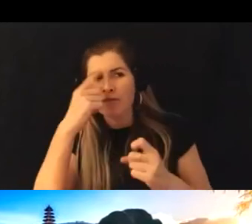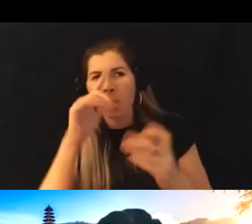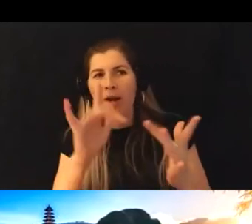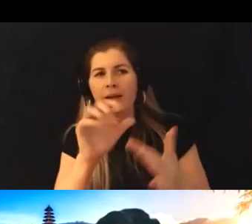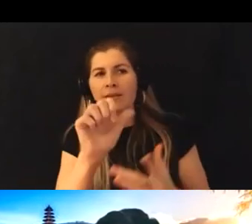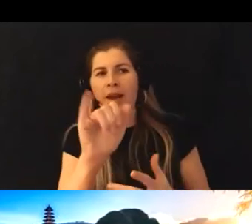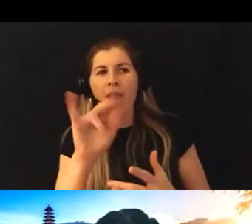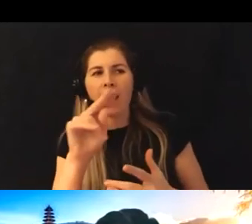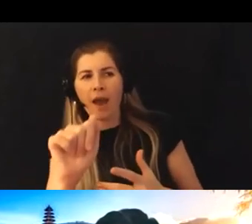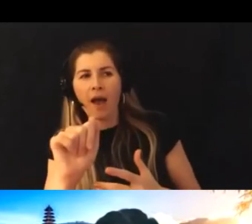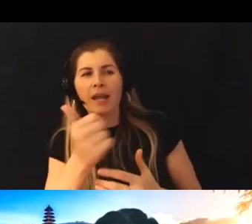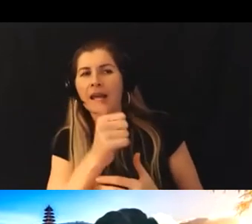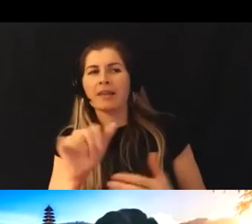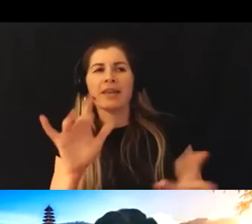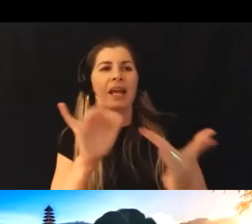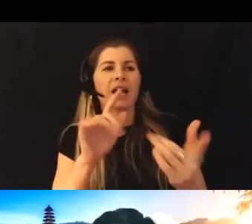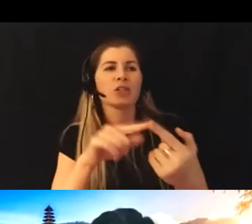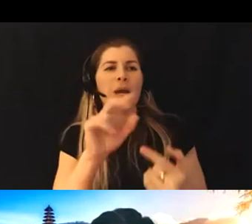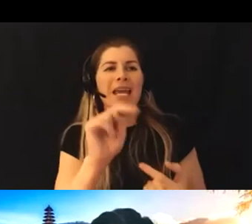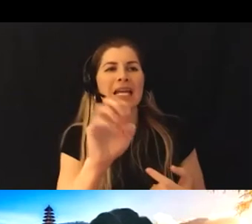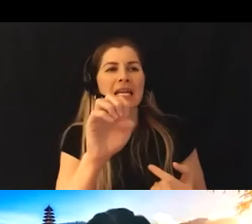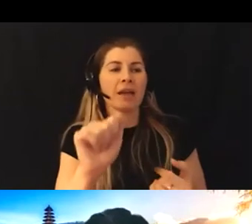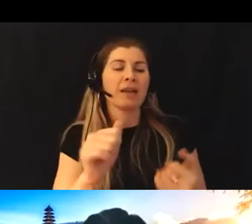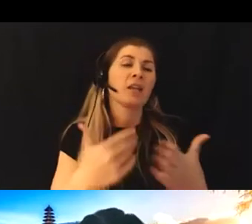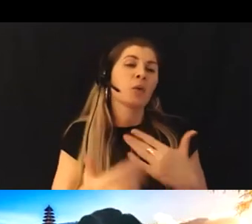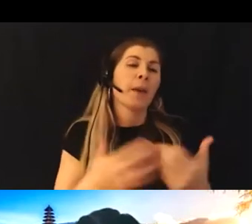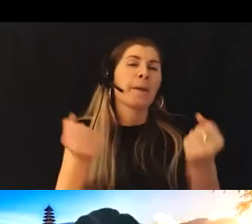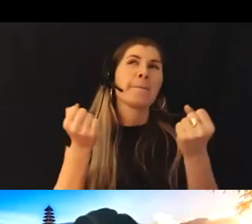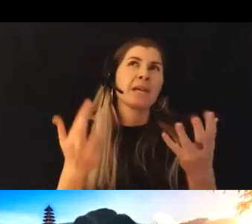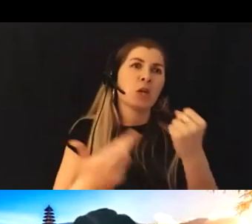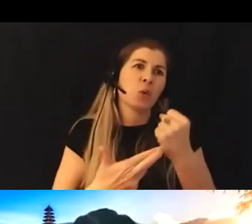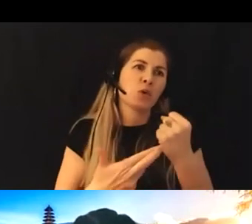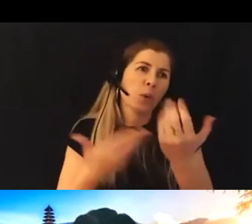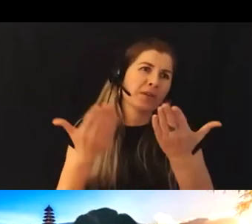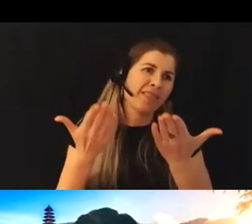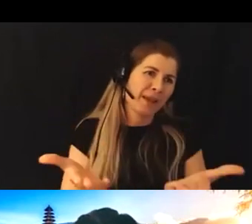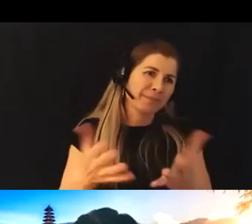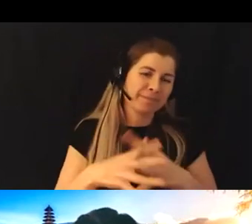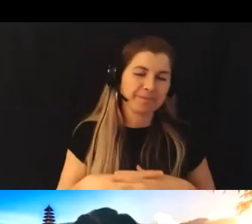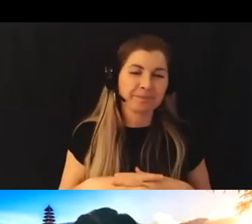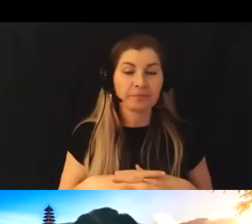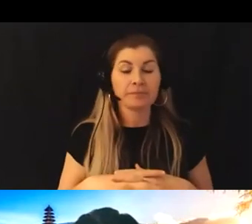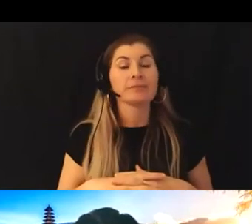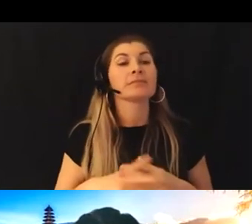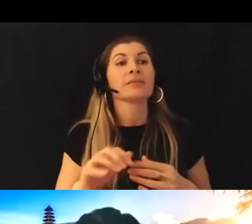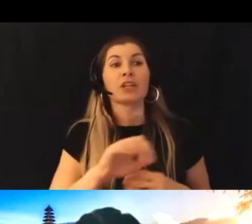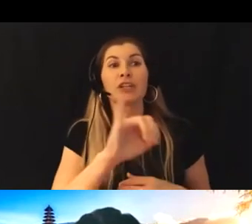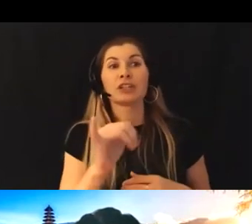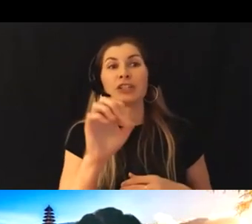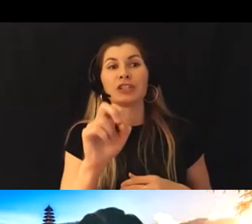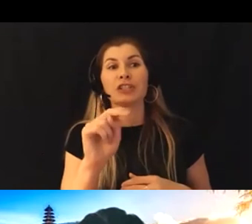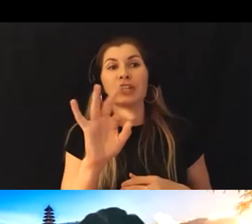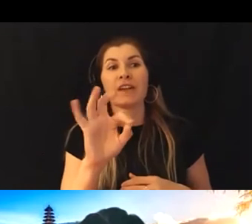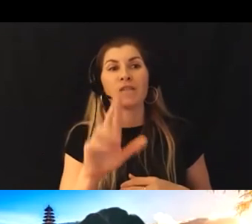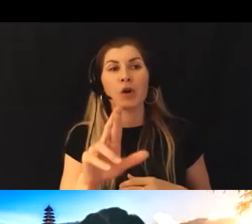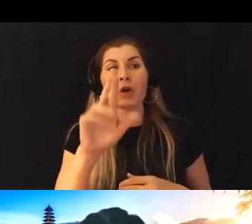things related to the NEA. So anyway, tremendous resources there in the chat. Also, I want to point out that Jennifer Ridgway